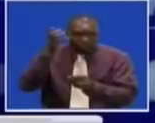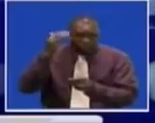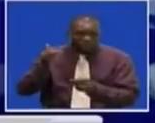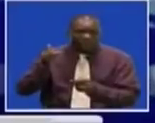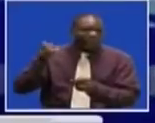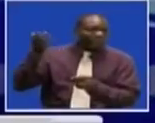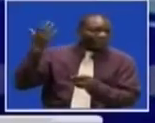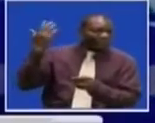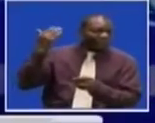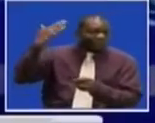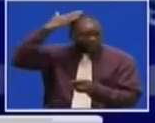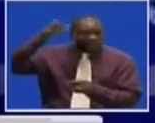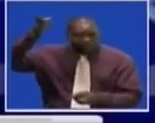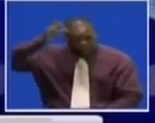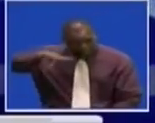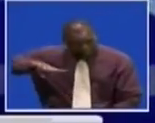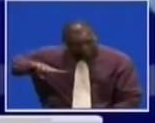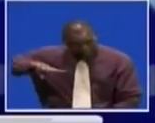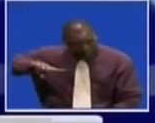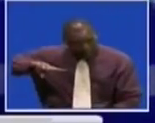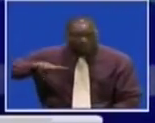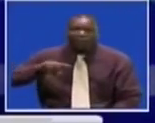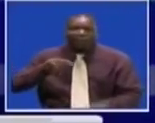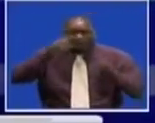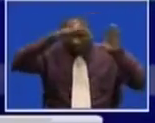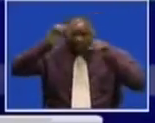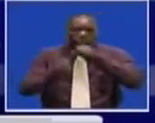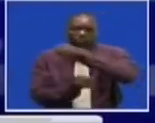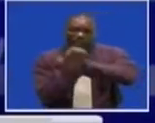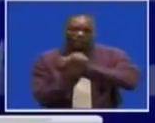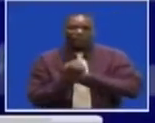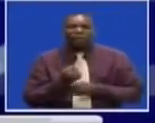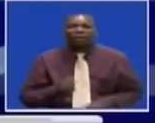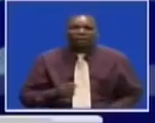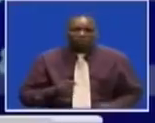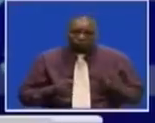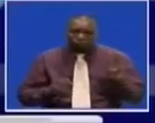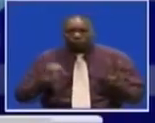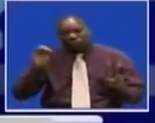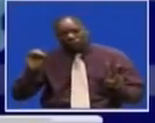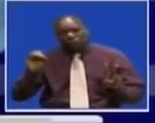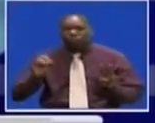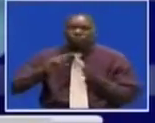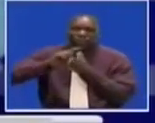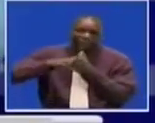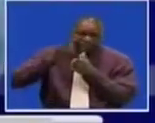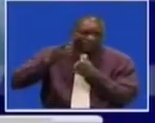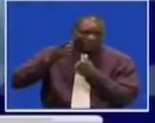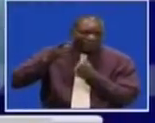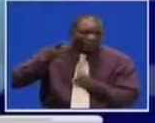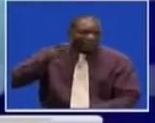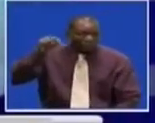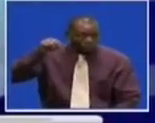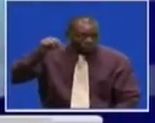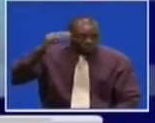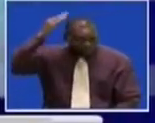match to Zesco by 2-0 10 days ago. El Ahly's next fixture will be in Indola in a week's time against